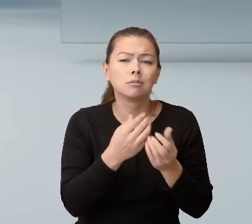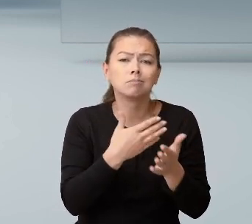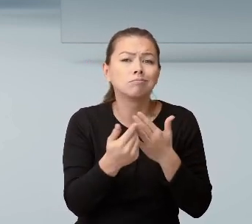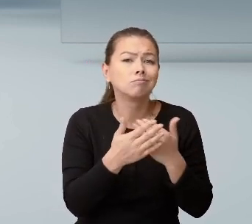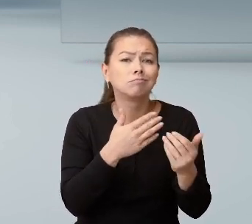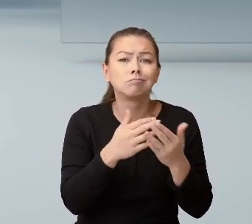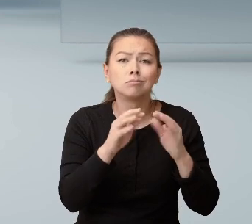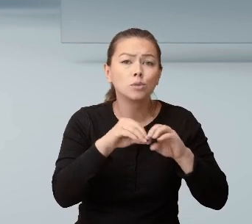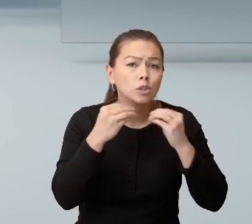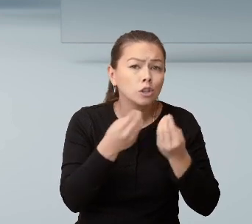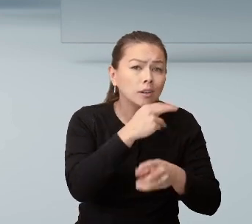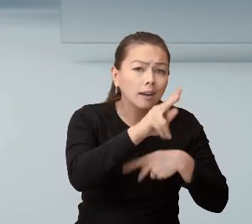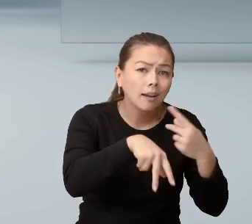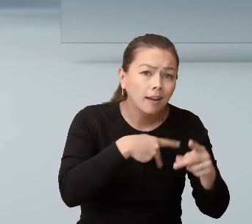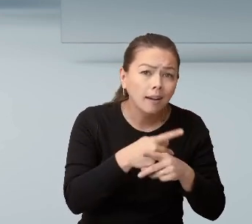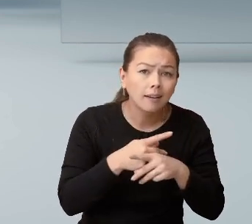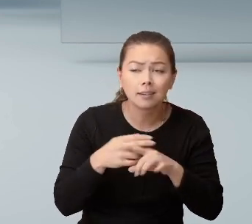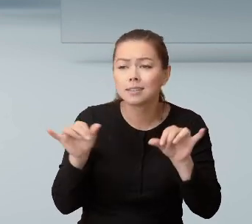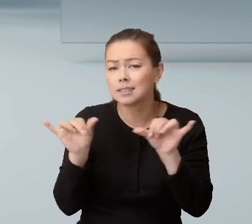and all sizes.